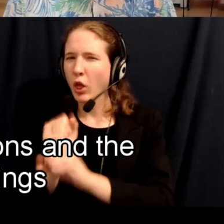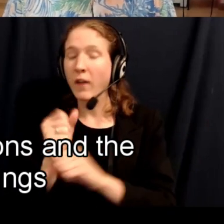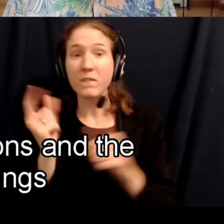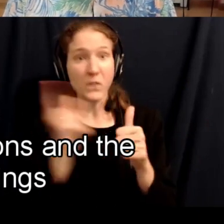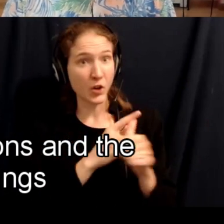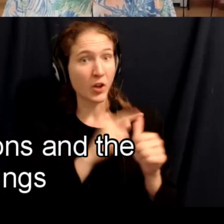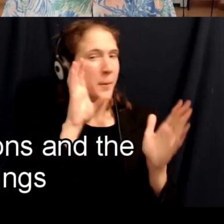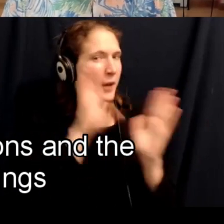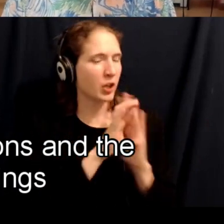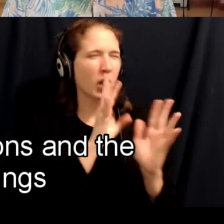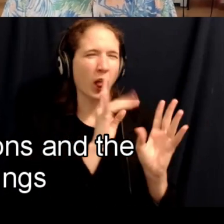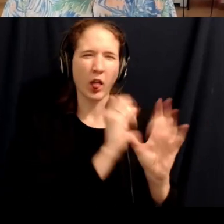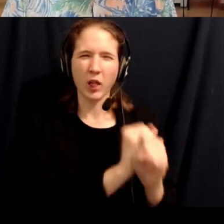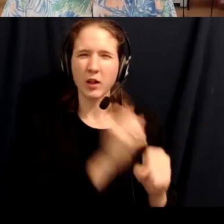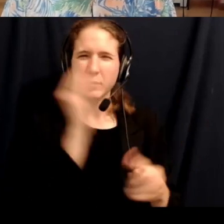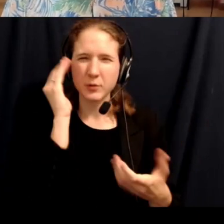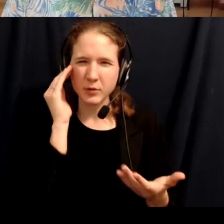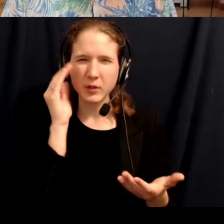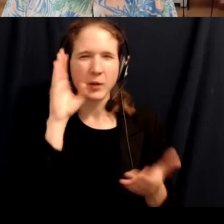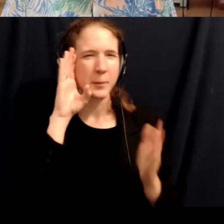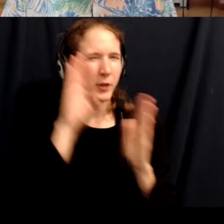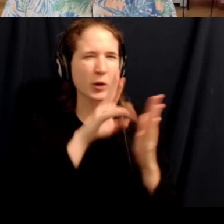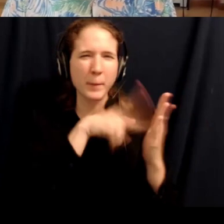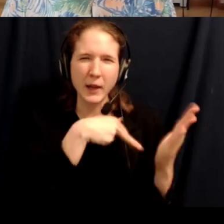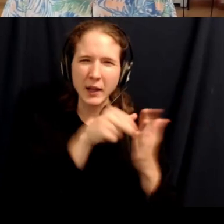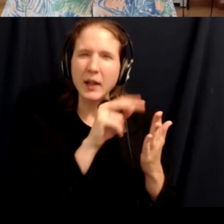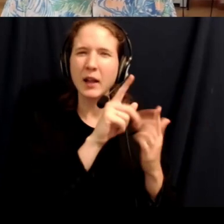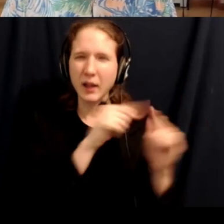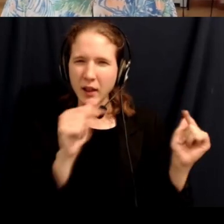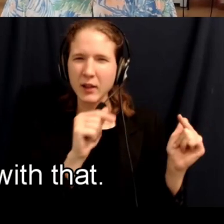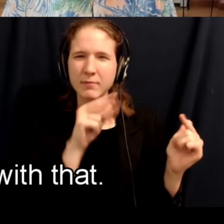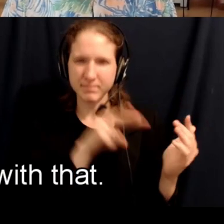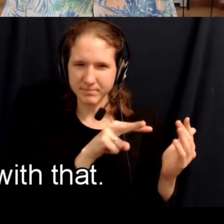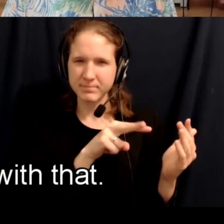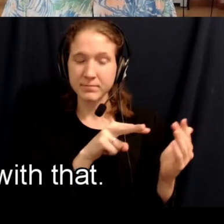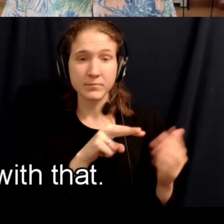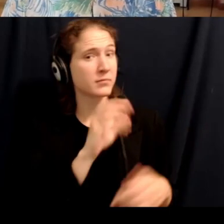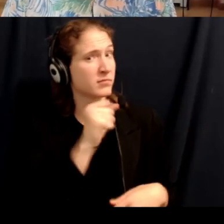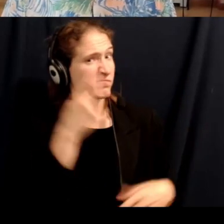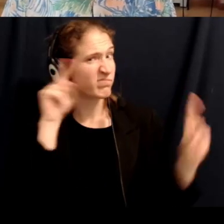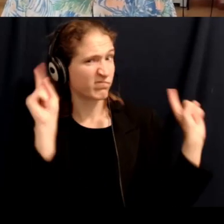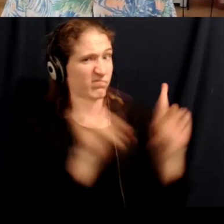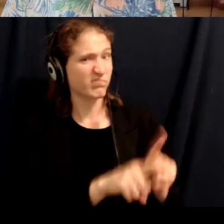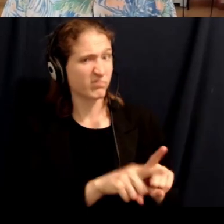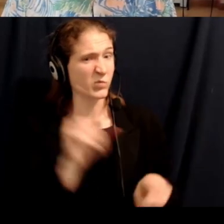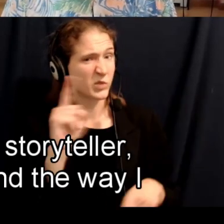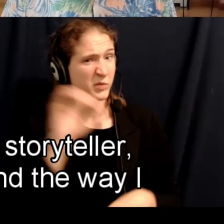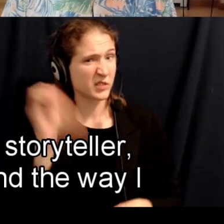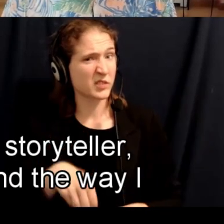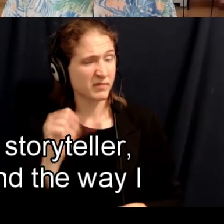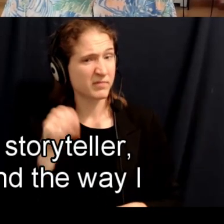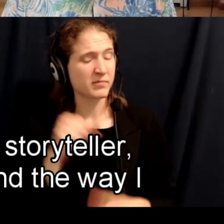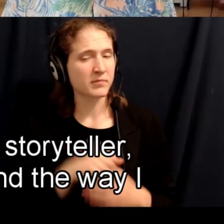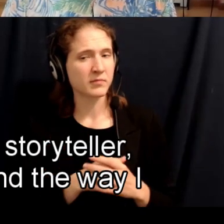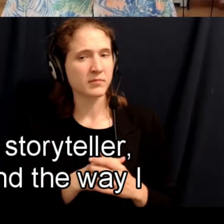illustrations and the pictures and paintings to pull them in. Yes. I mean, I totally agree with that. Um,